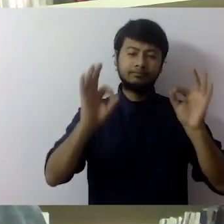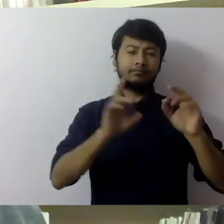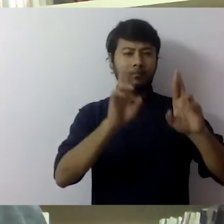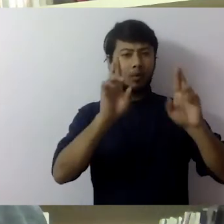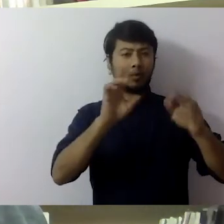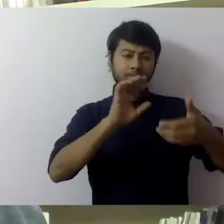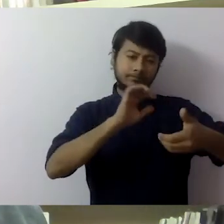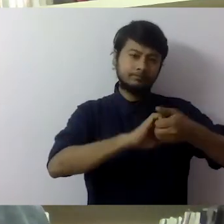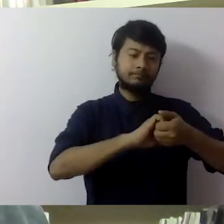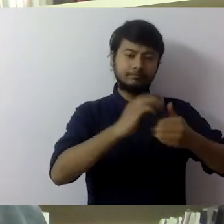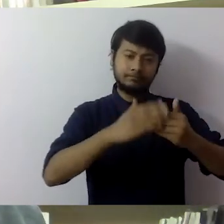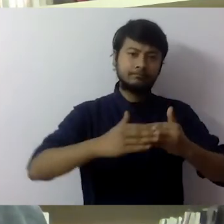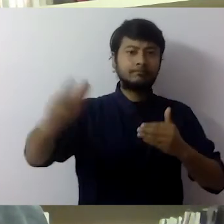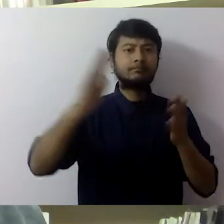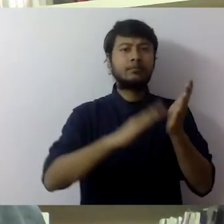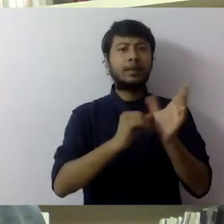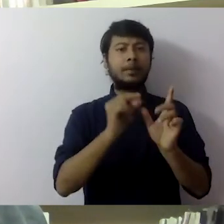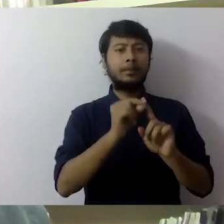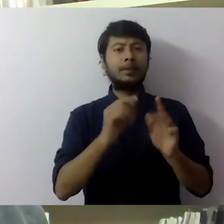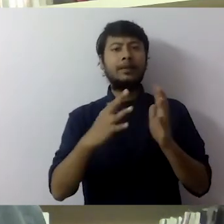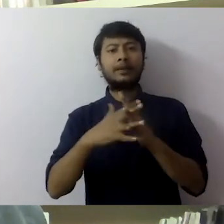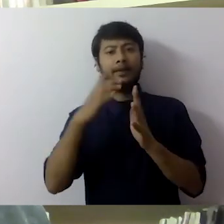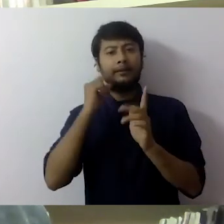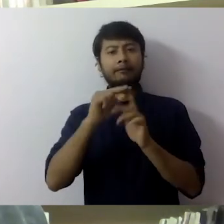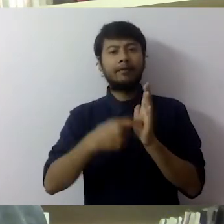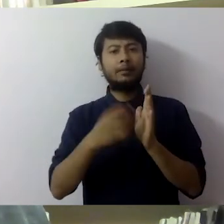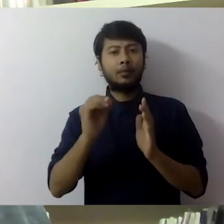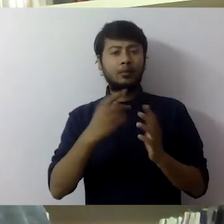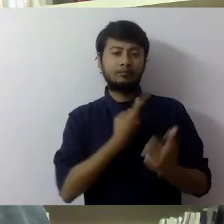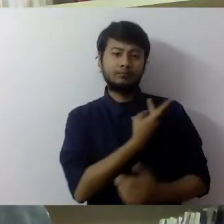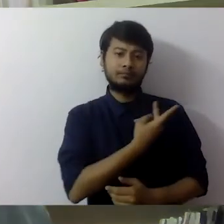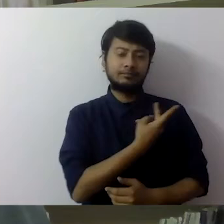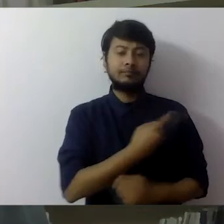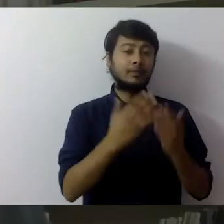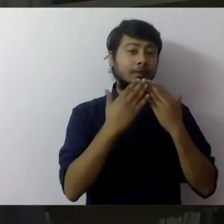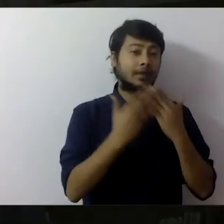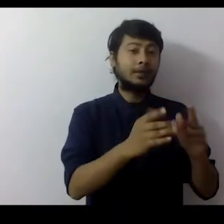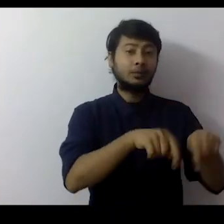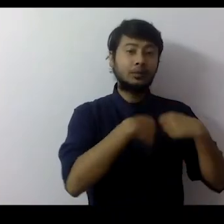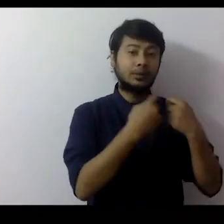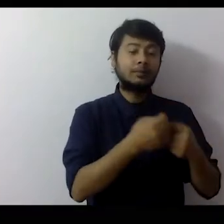fruitful partnership with the Museum of Art and Photography. Thank you again, and I wish you all the very best.